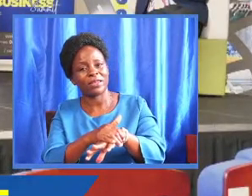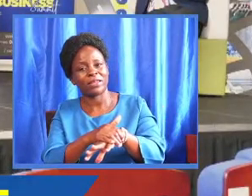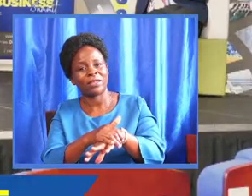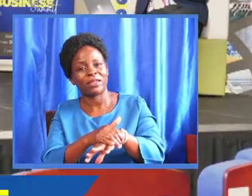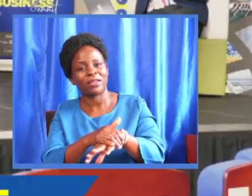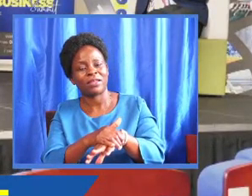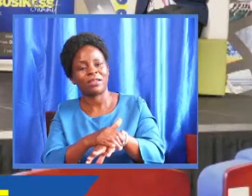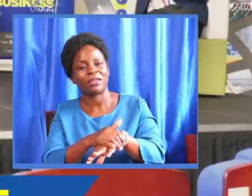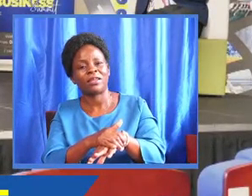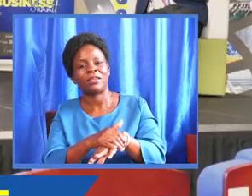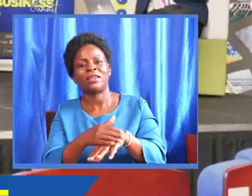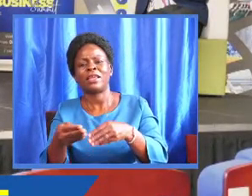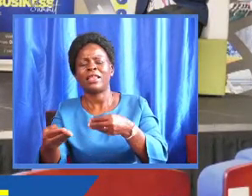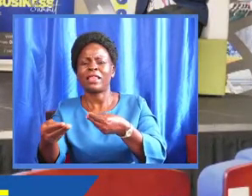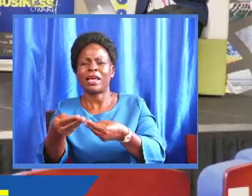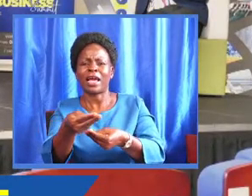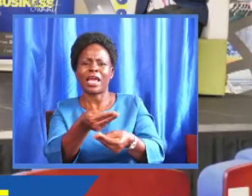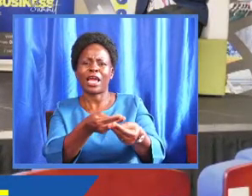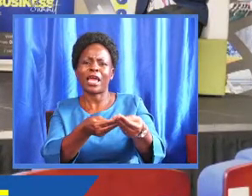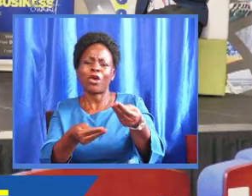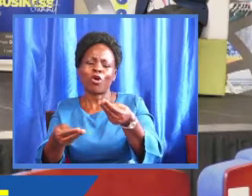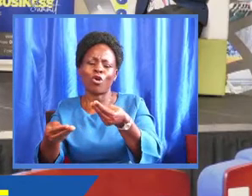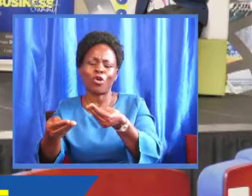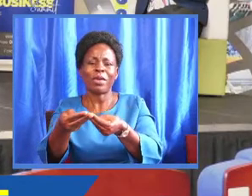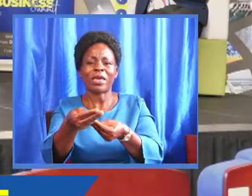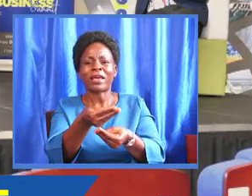the kind of the economic